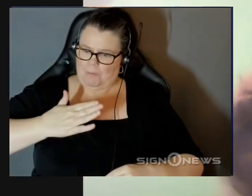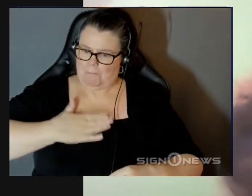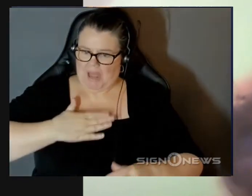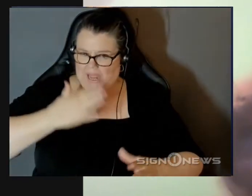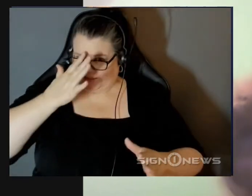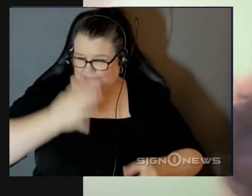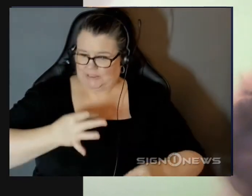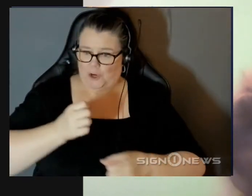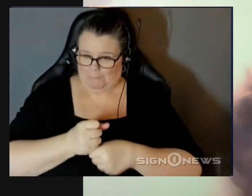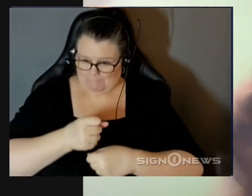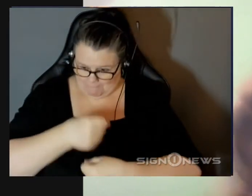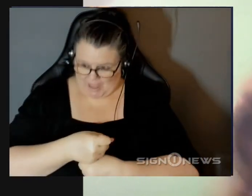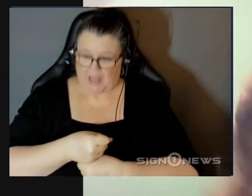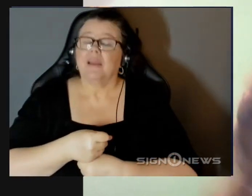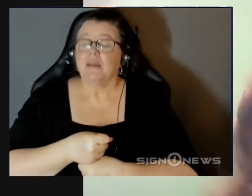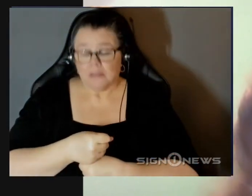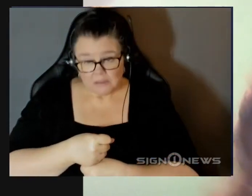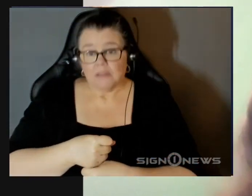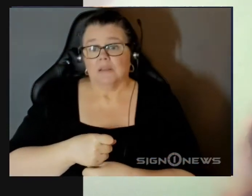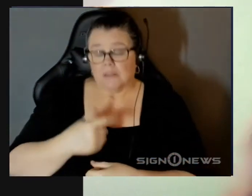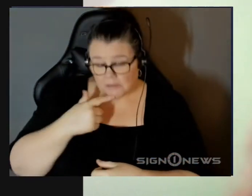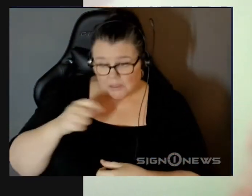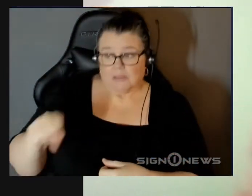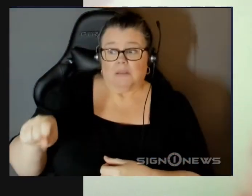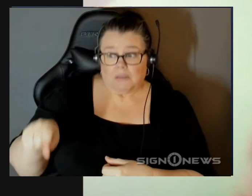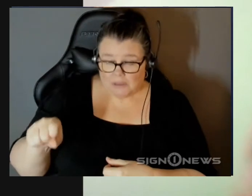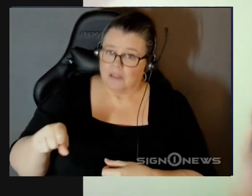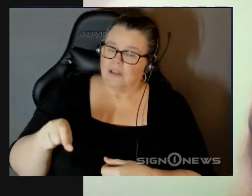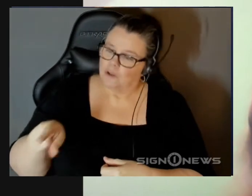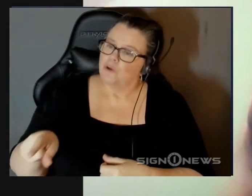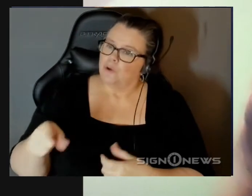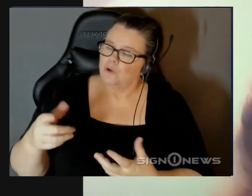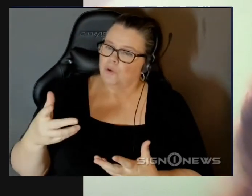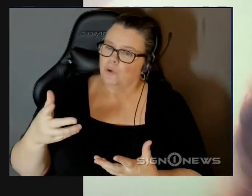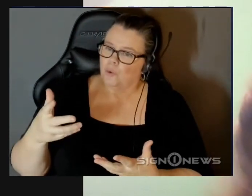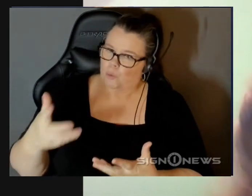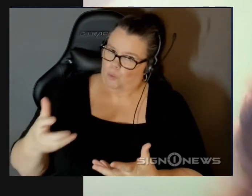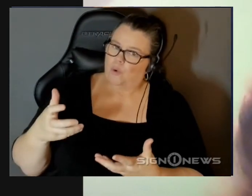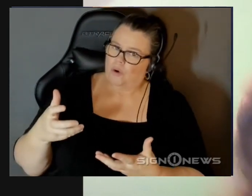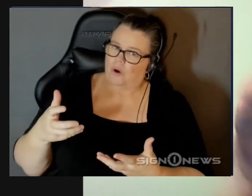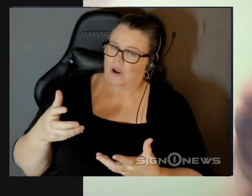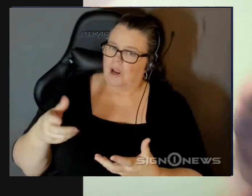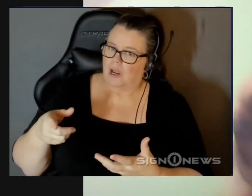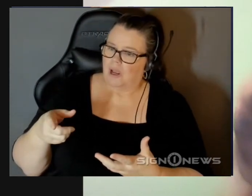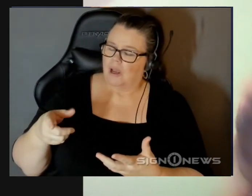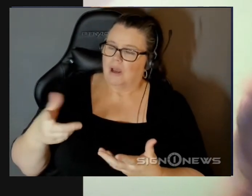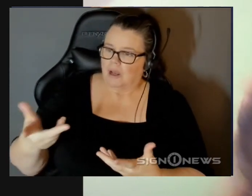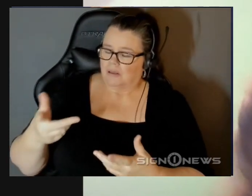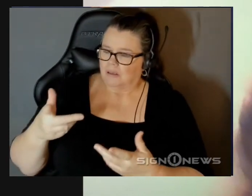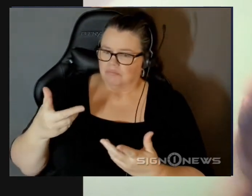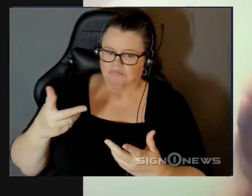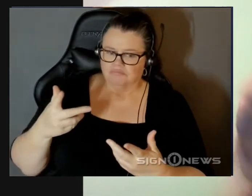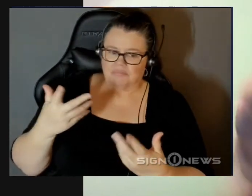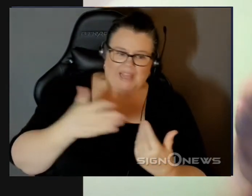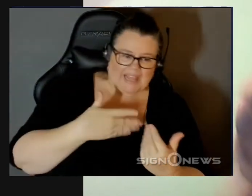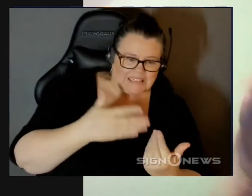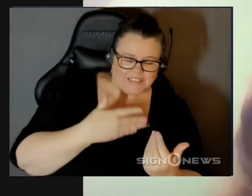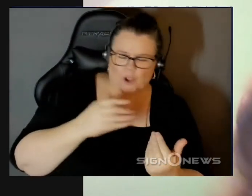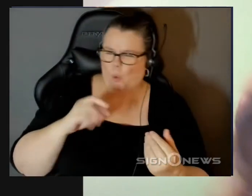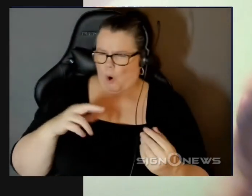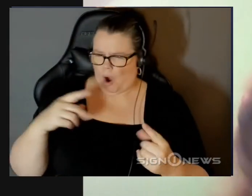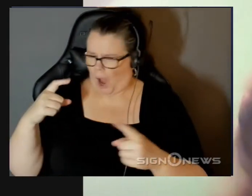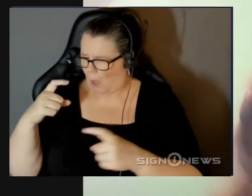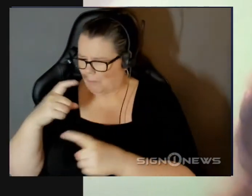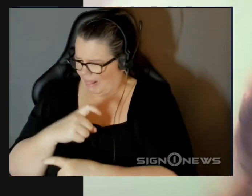look at. You want to give people an opportunity to be making decisions over time that kind of vary in complexity. When I'm working with someone and they're